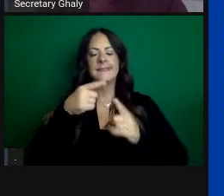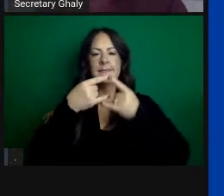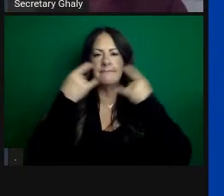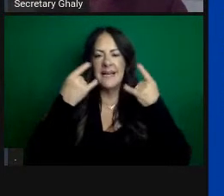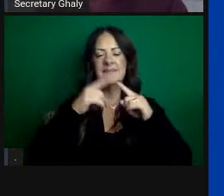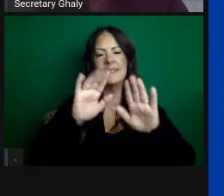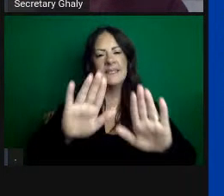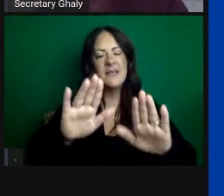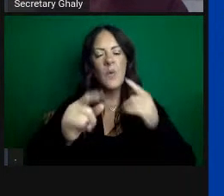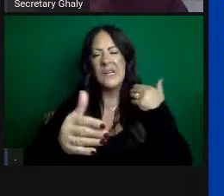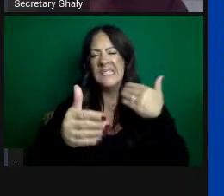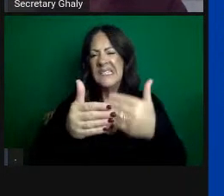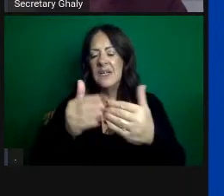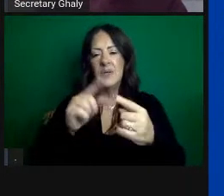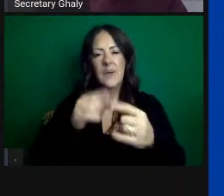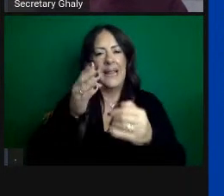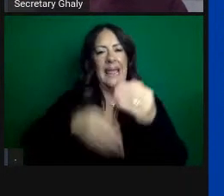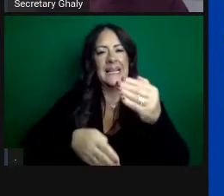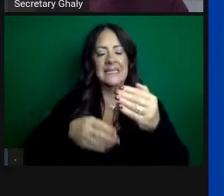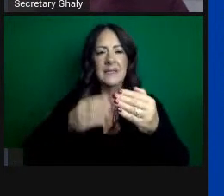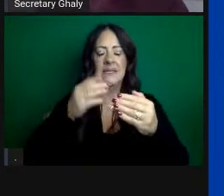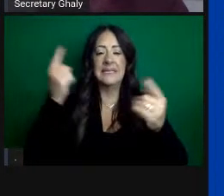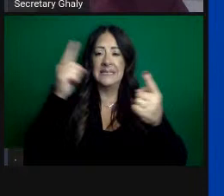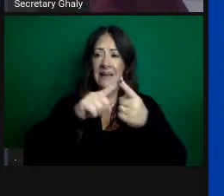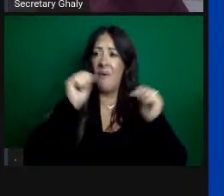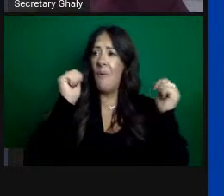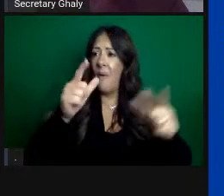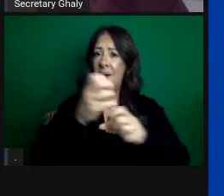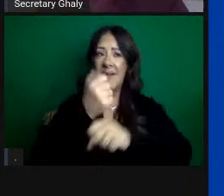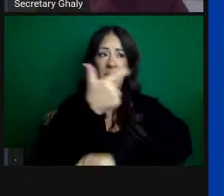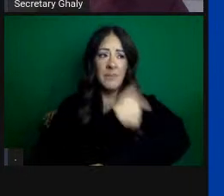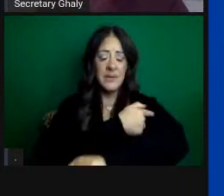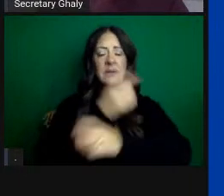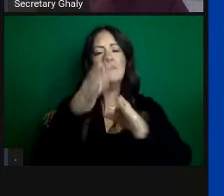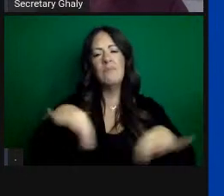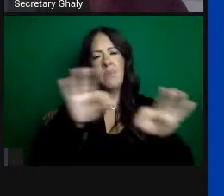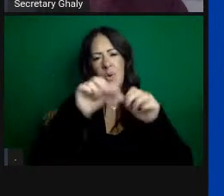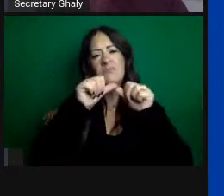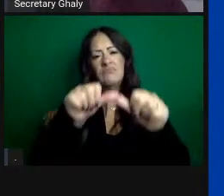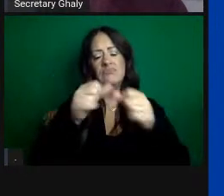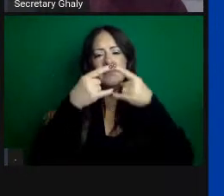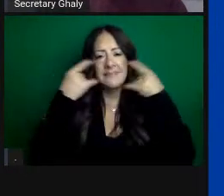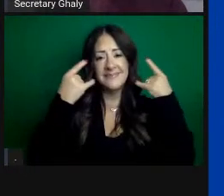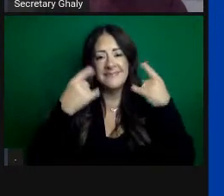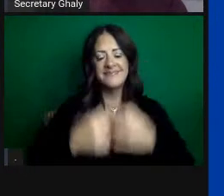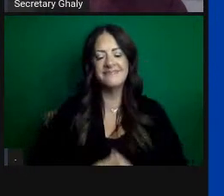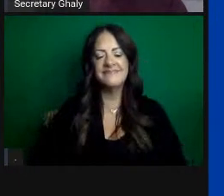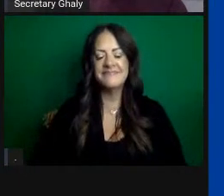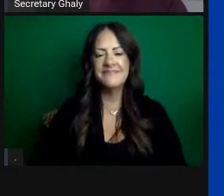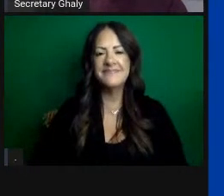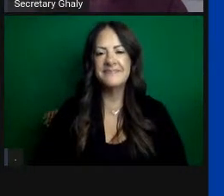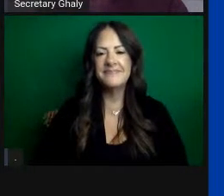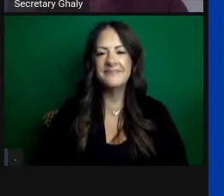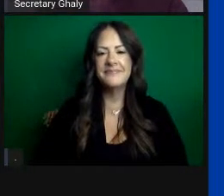what you can to mask up and protect yourselves and your communities. Next slide, please.